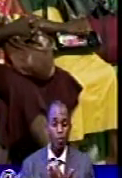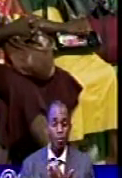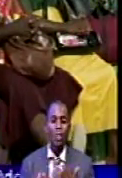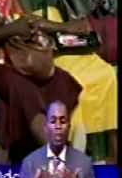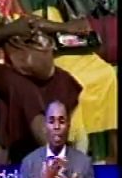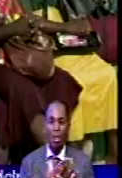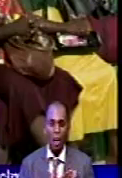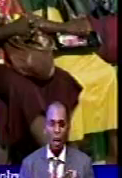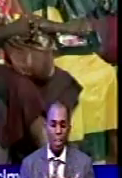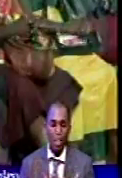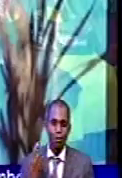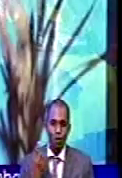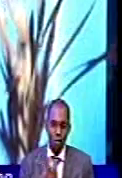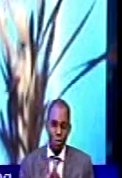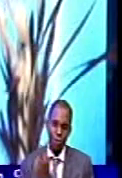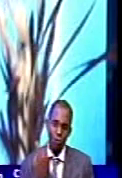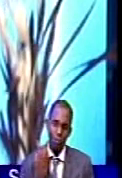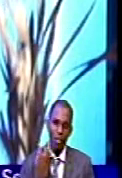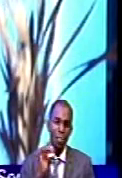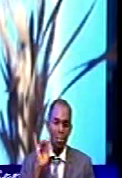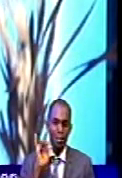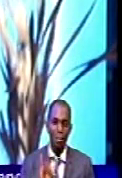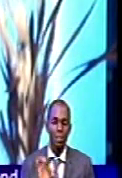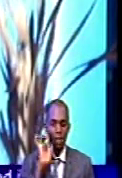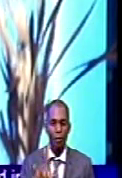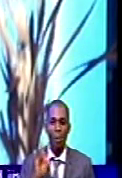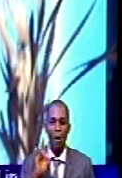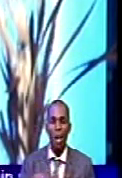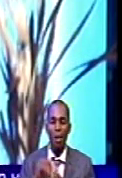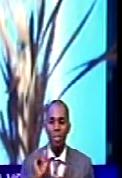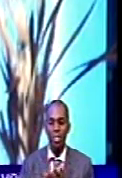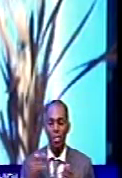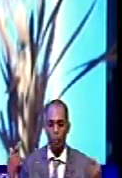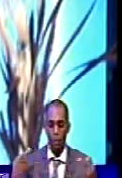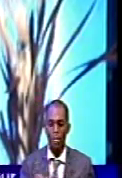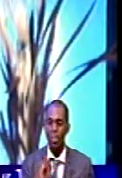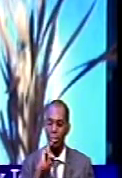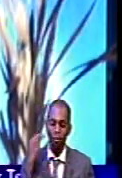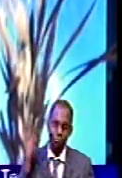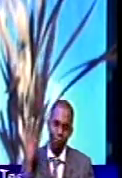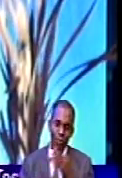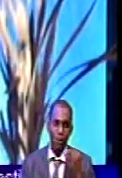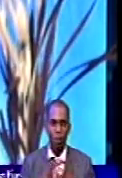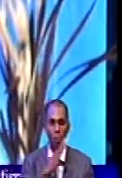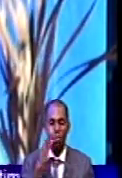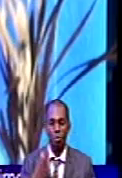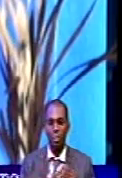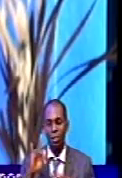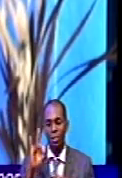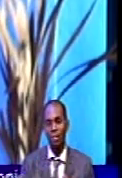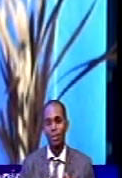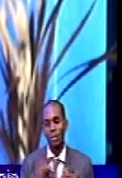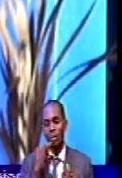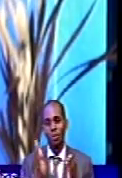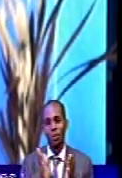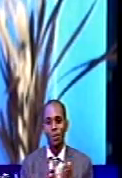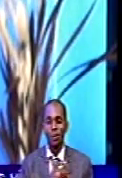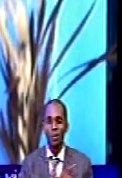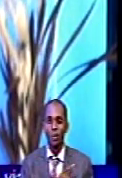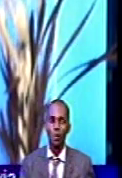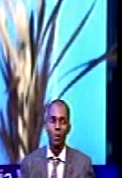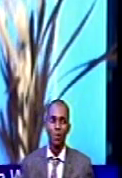All the issues of the infection dried up. Another was healed of peptic ulcer. All